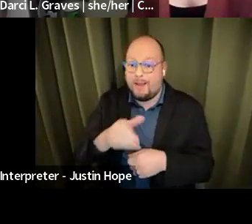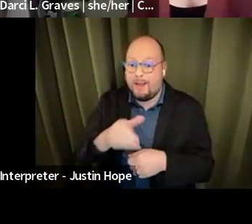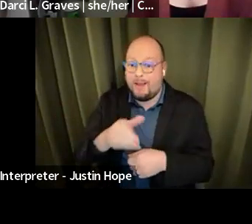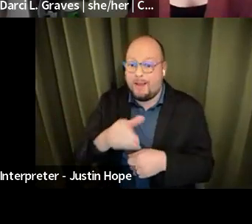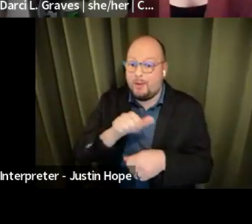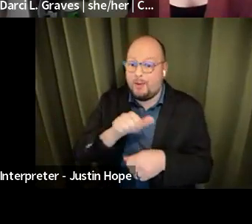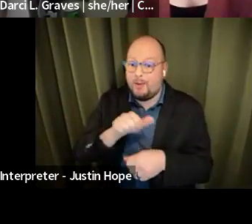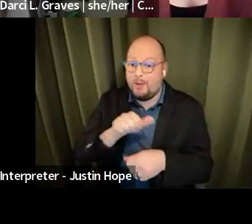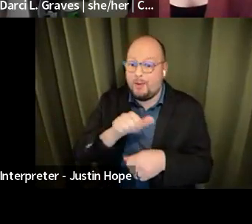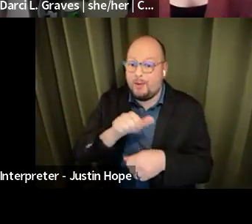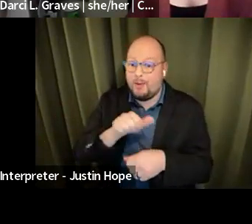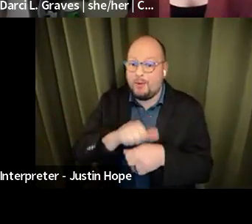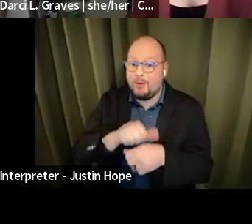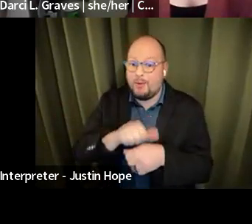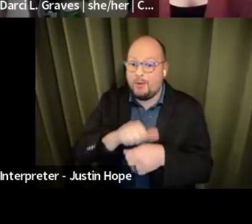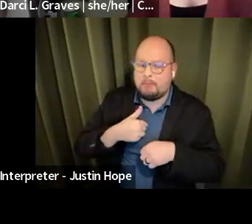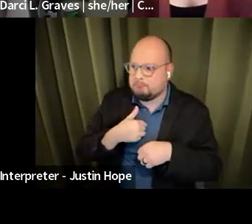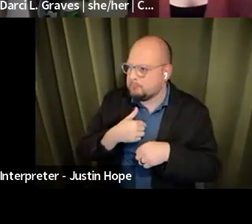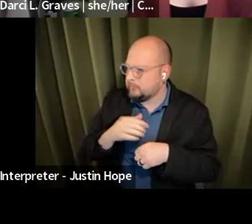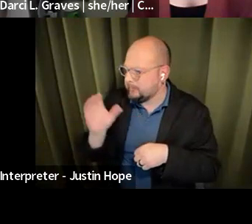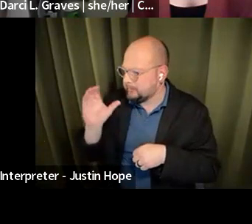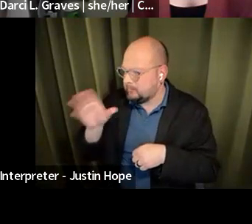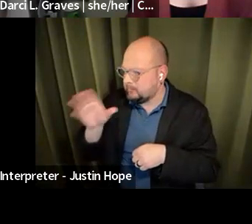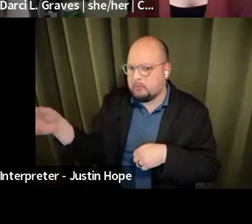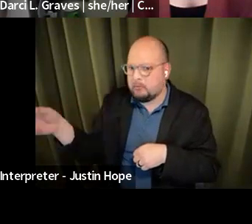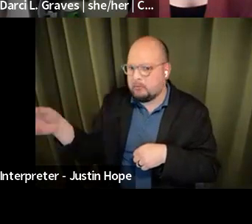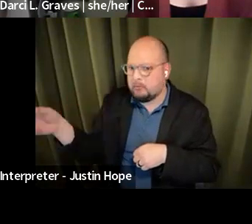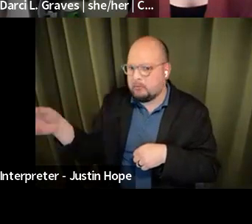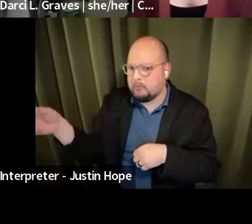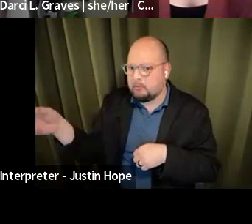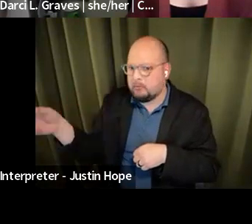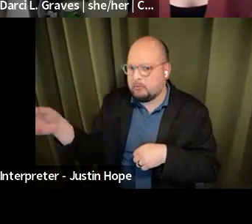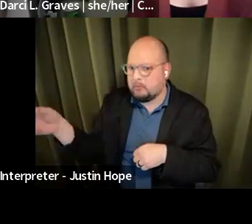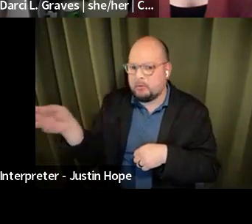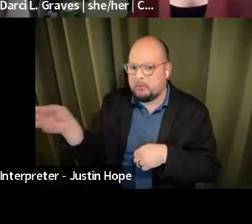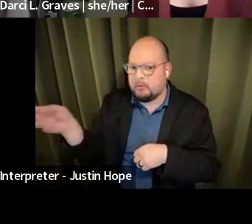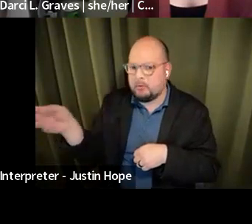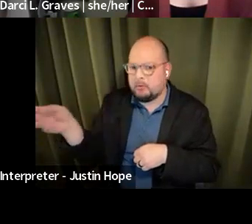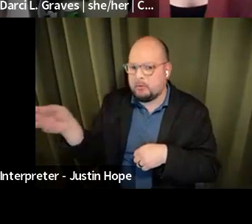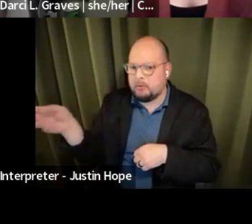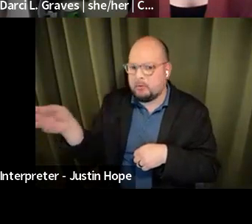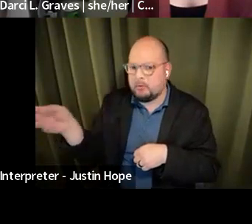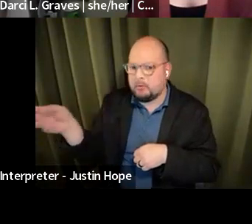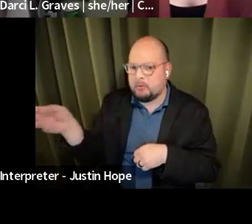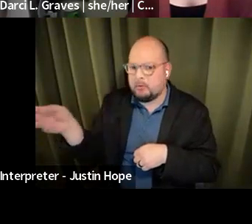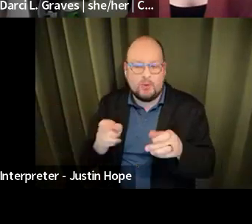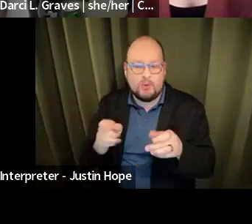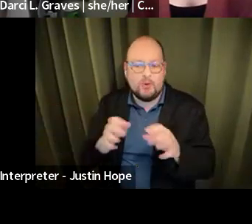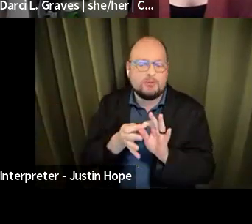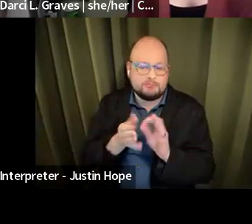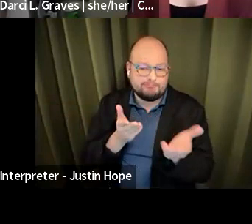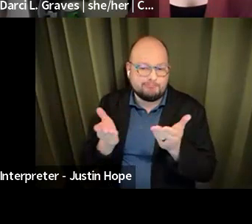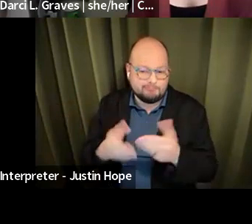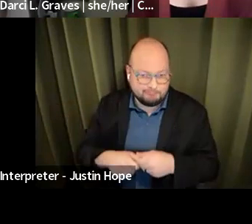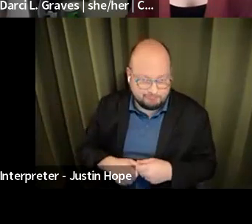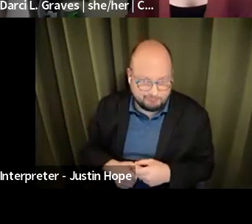that case, that would be the manager of interpreter services. We also have a cultural competency